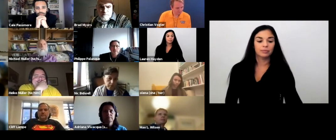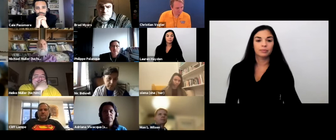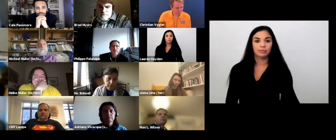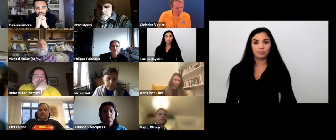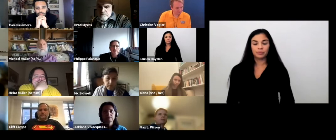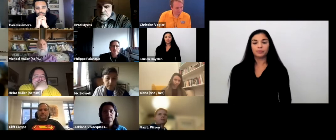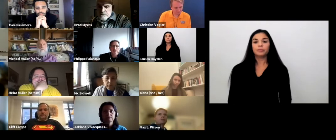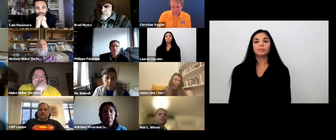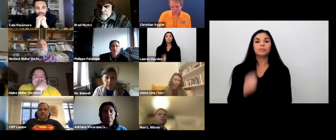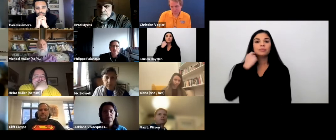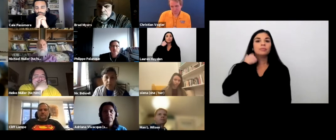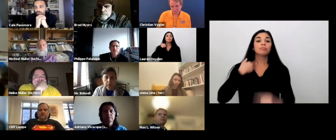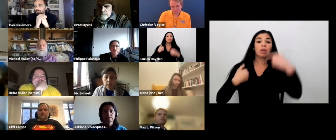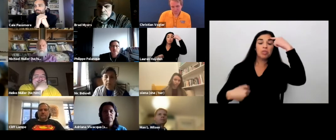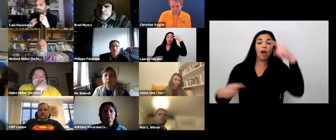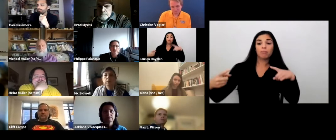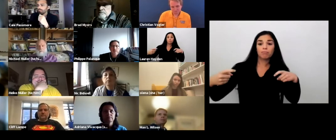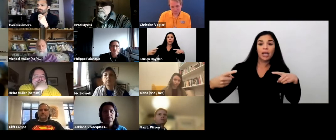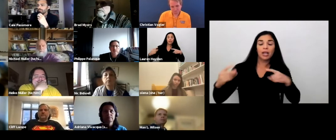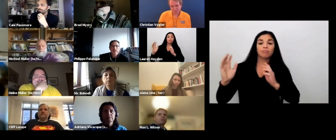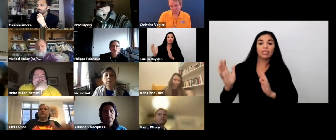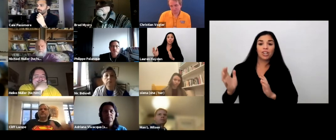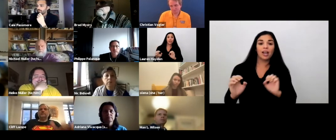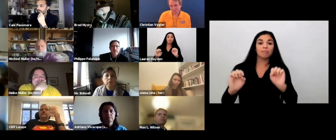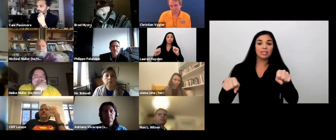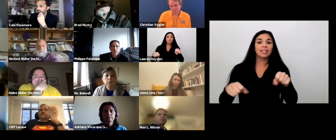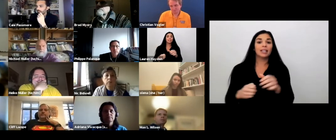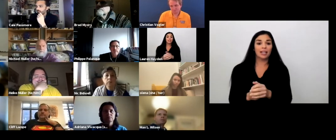So you can put your thoughts in the chat. You can put them